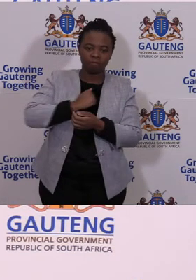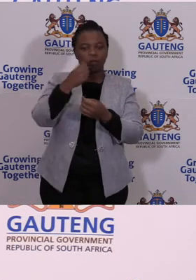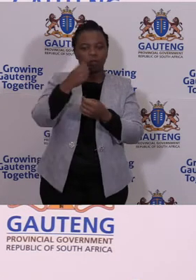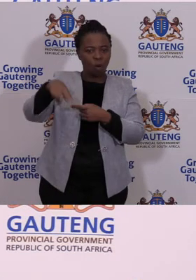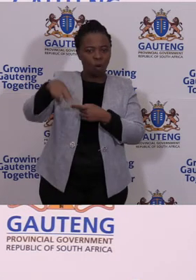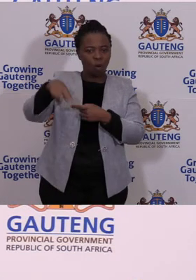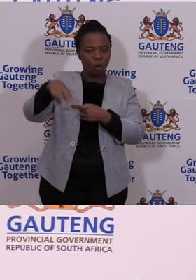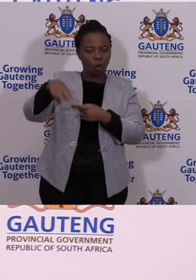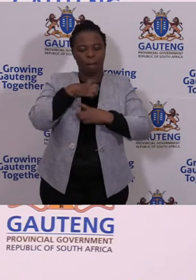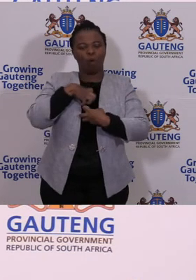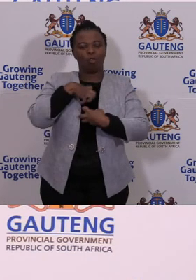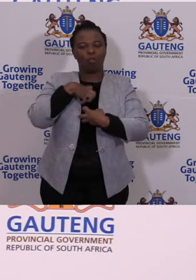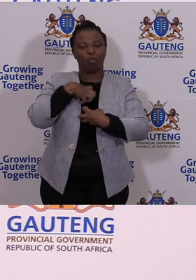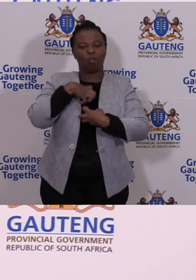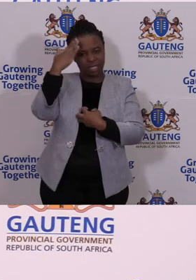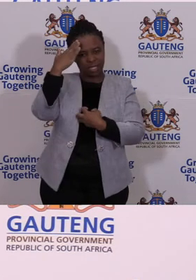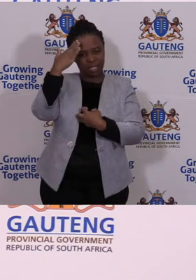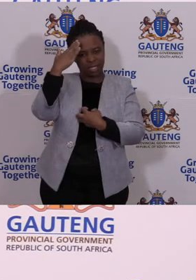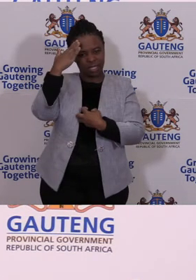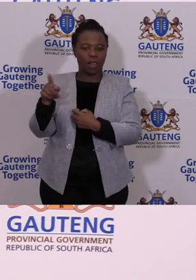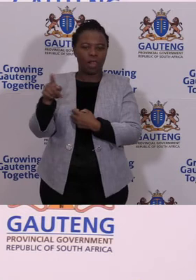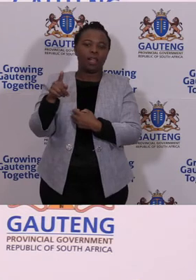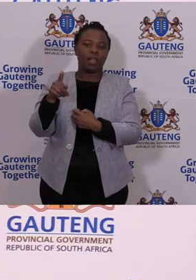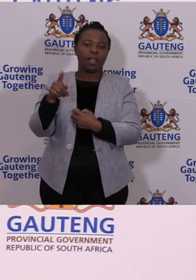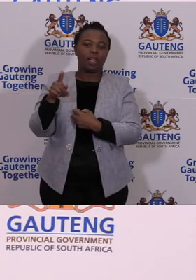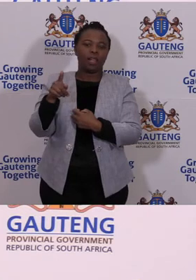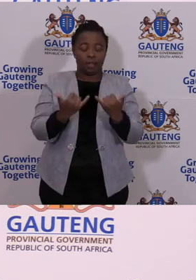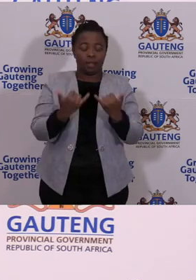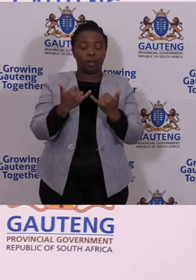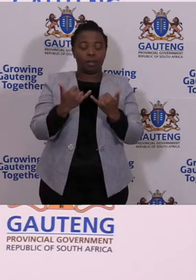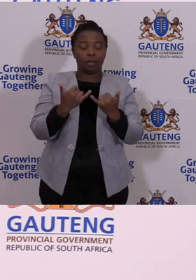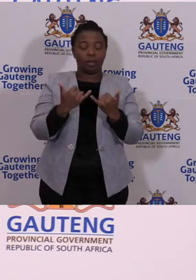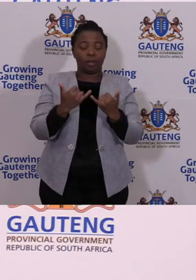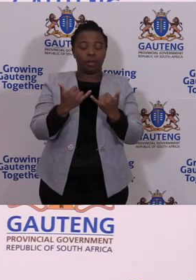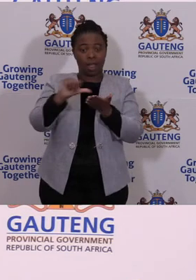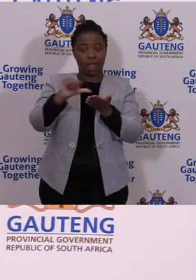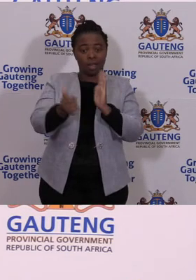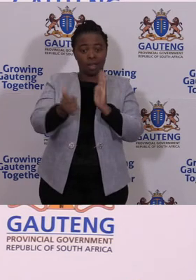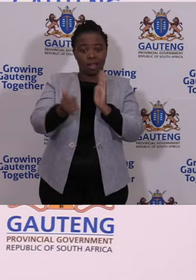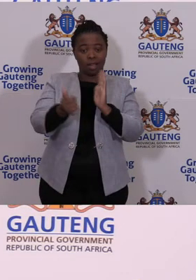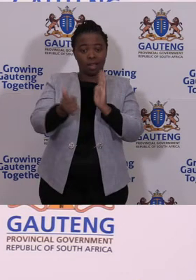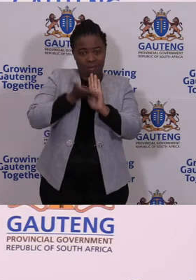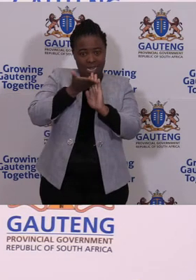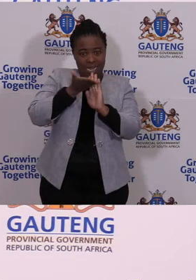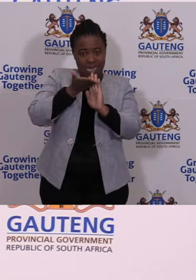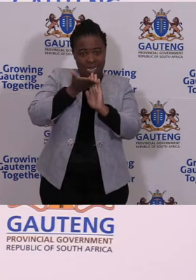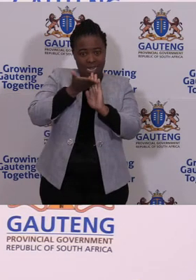you. This is our weekly media update, as we have been doing throughout